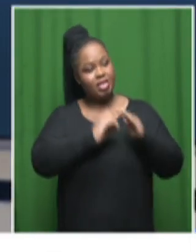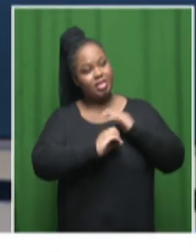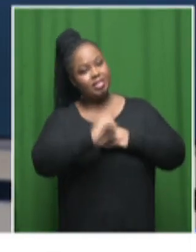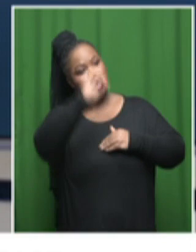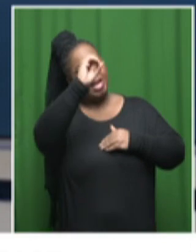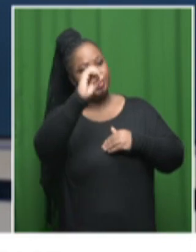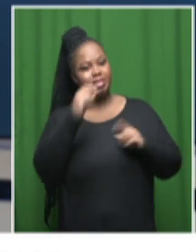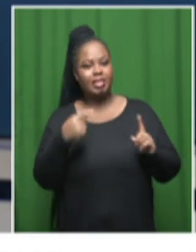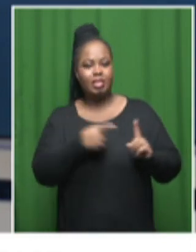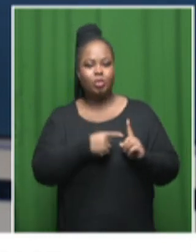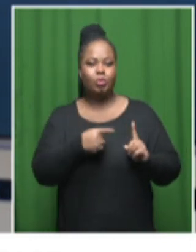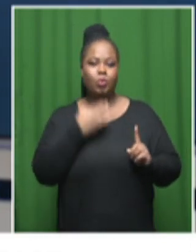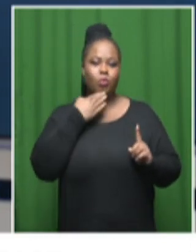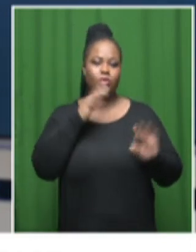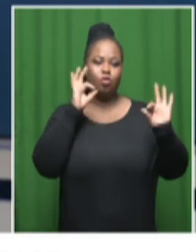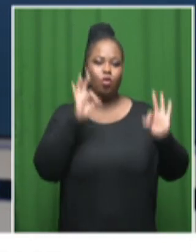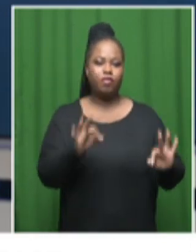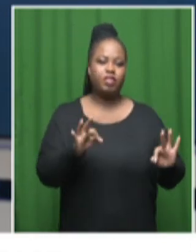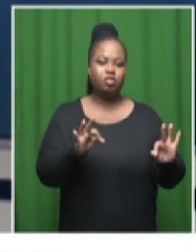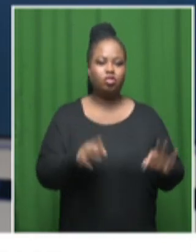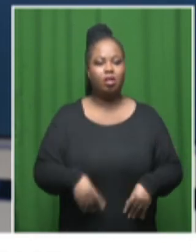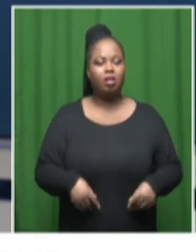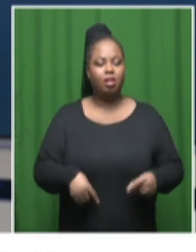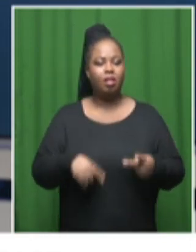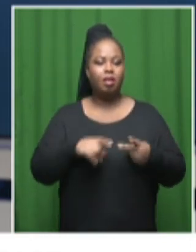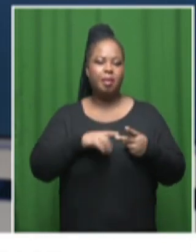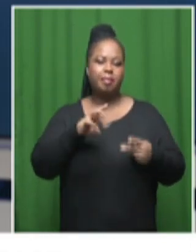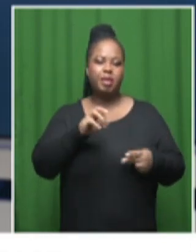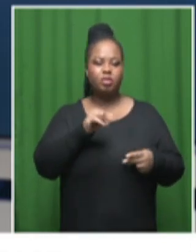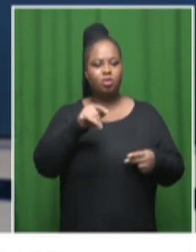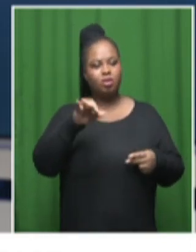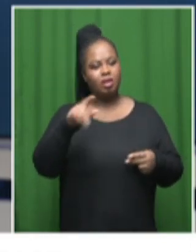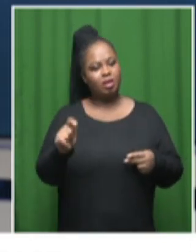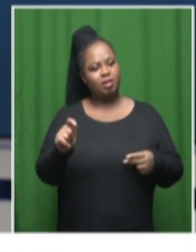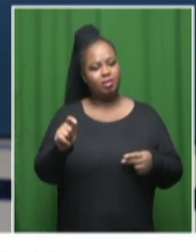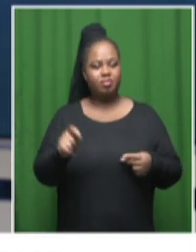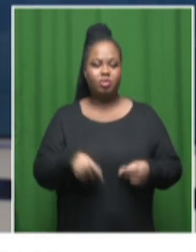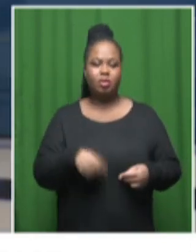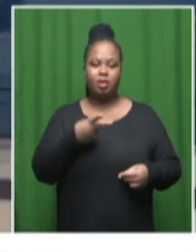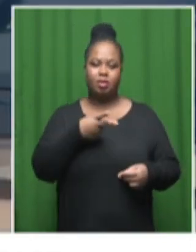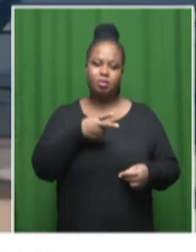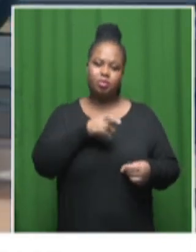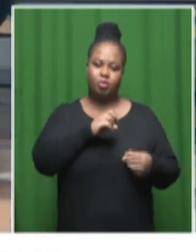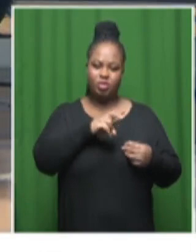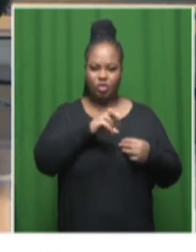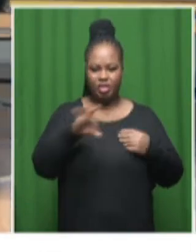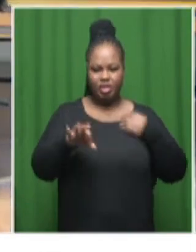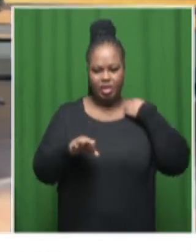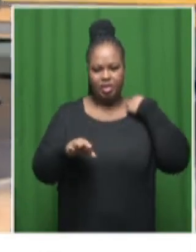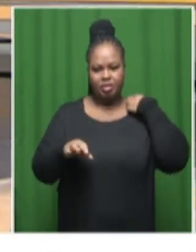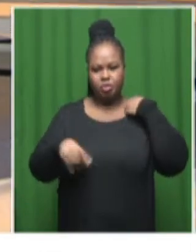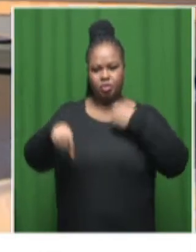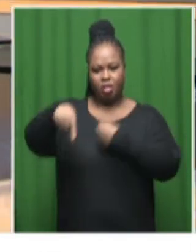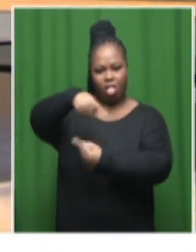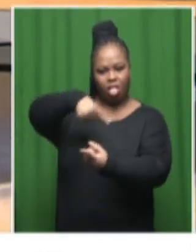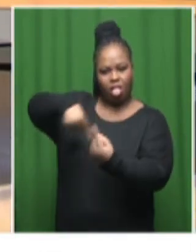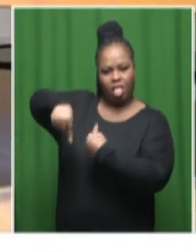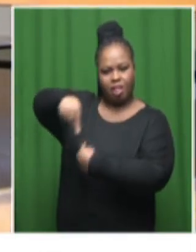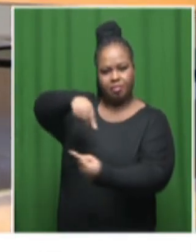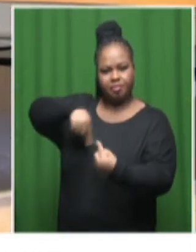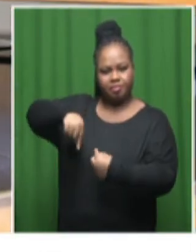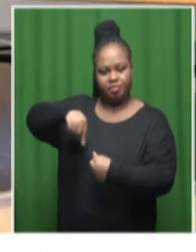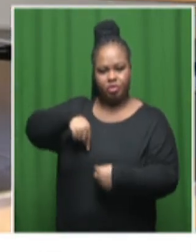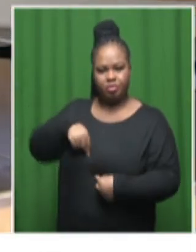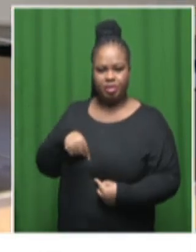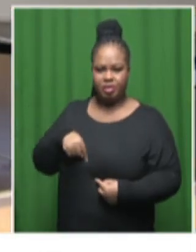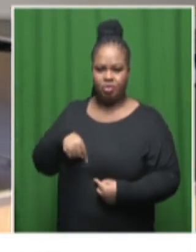the official mascot of the 2023 Netball World Cup. We're going to ask Letsatsi to just do a little bit of a rotation. I don't know if one of us needs to